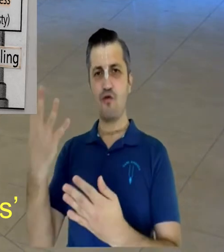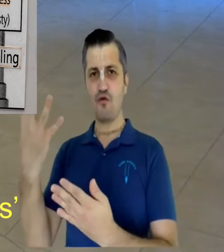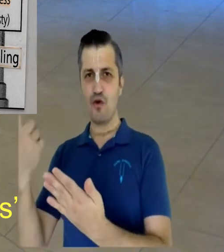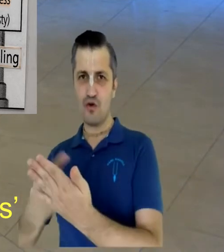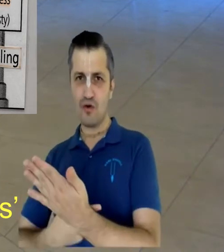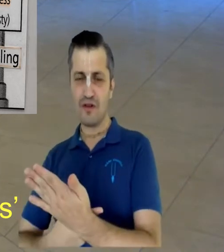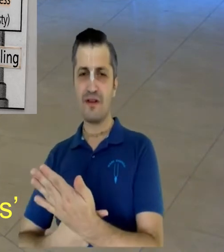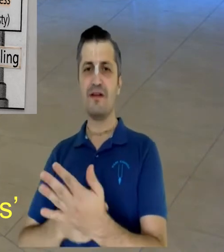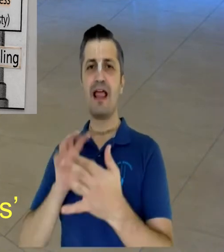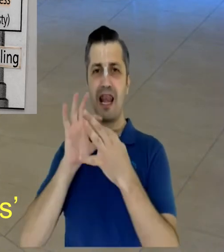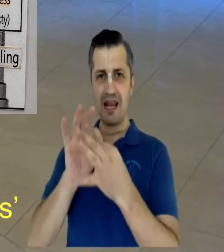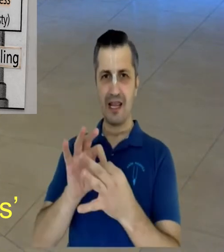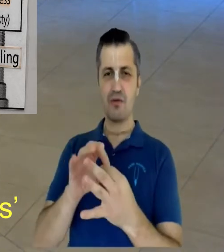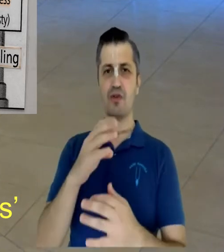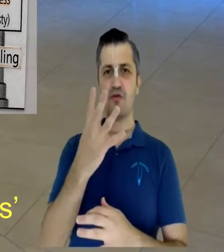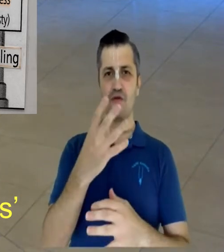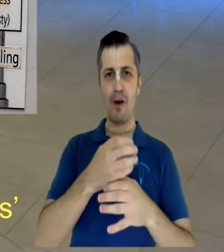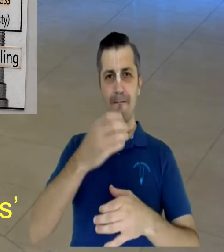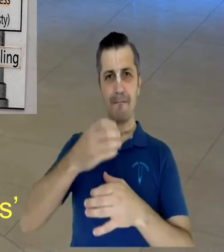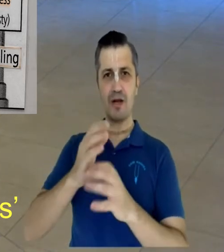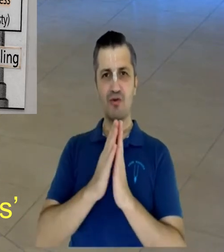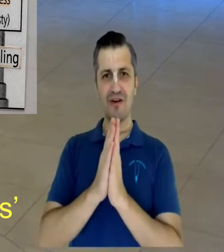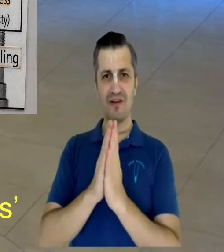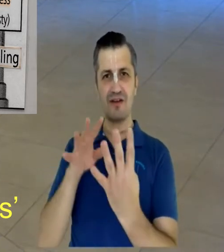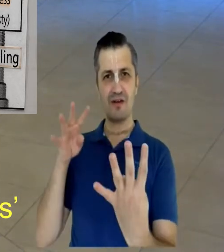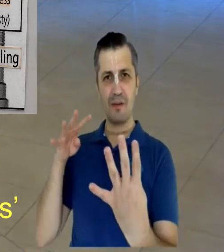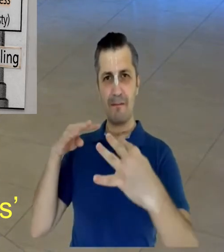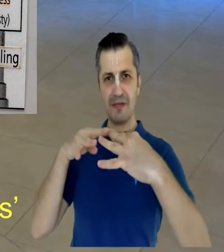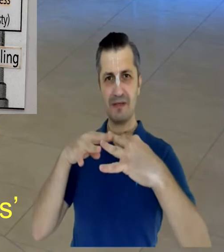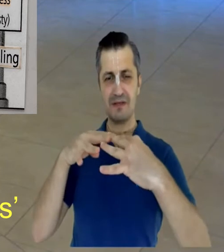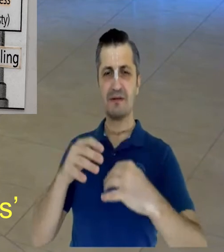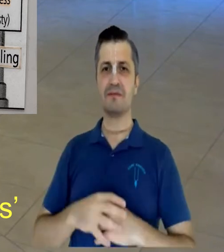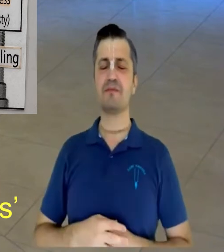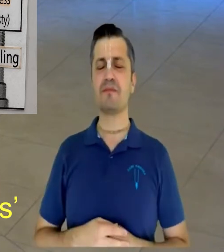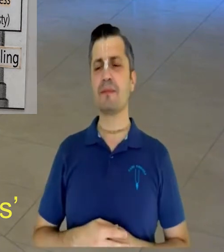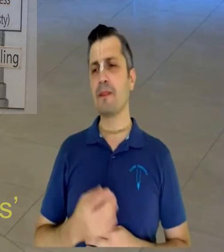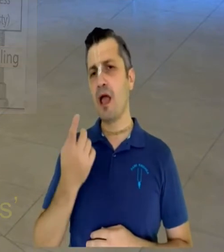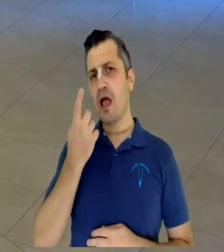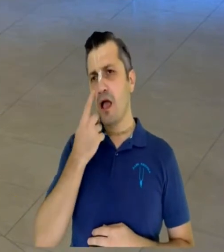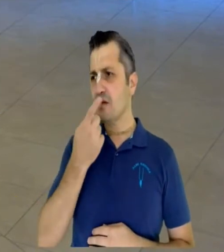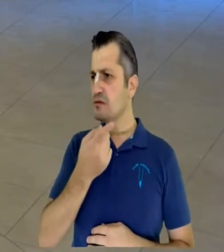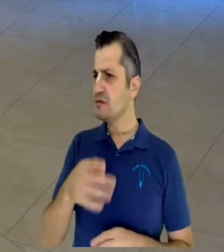when people, like let's just say they're after a busy week at work, and then